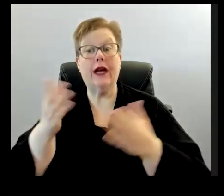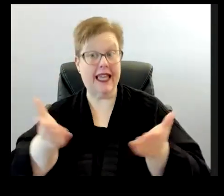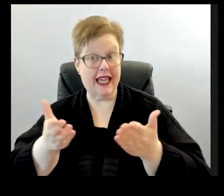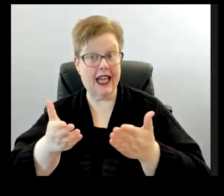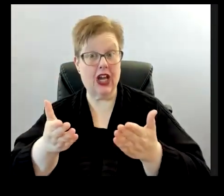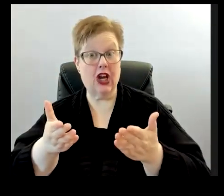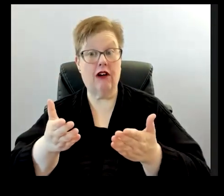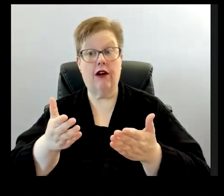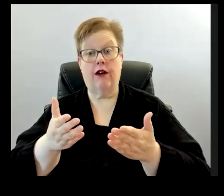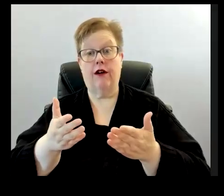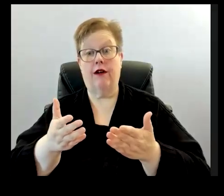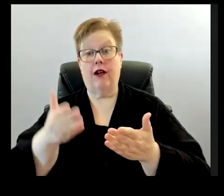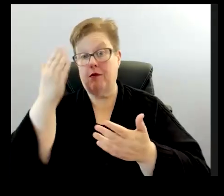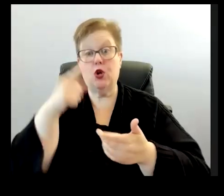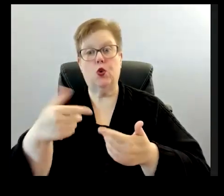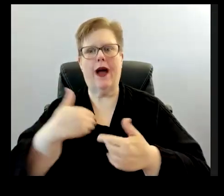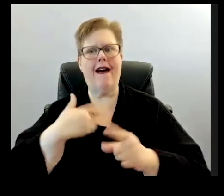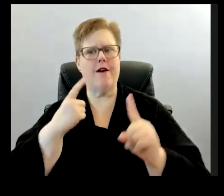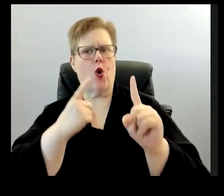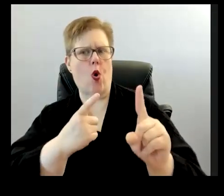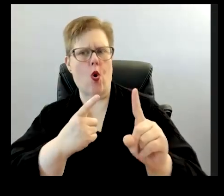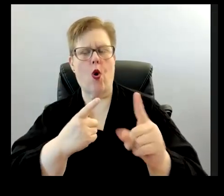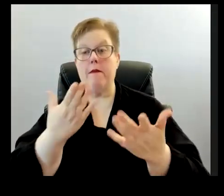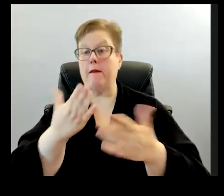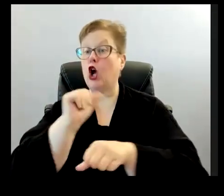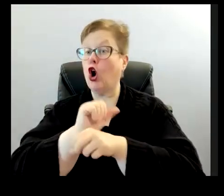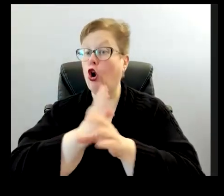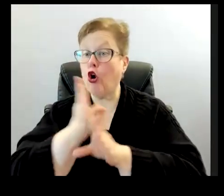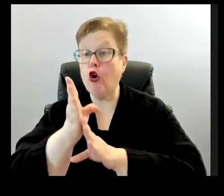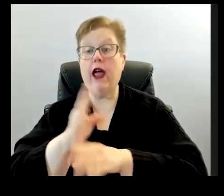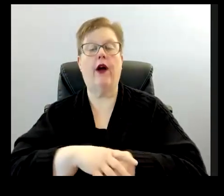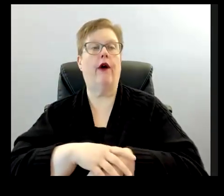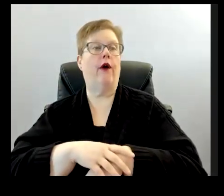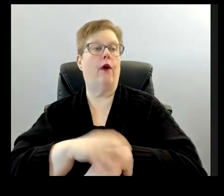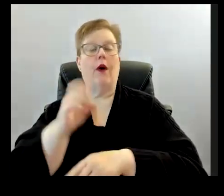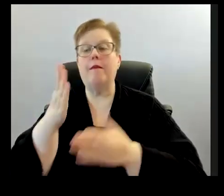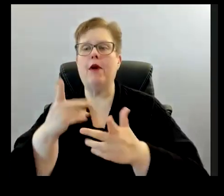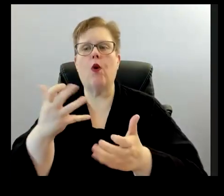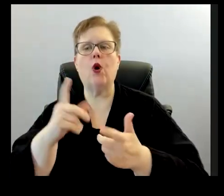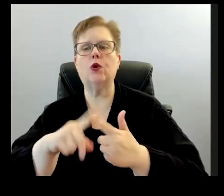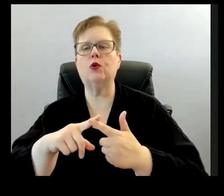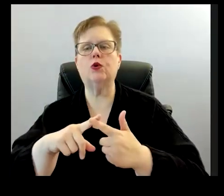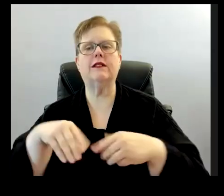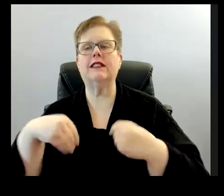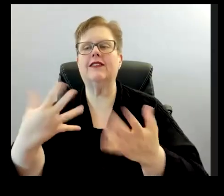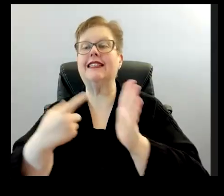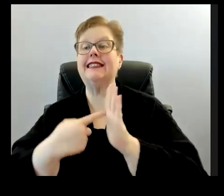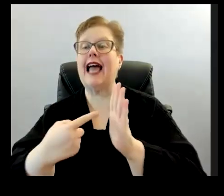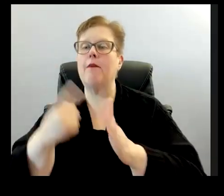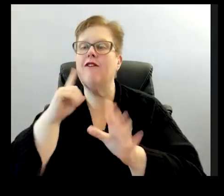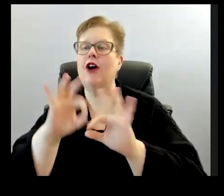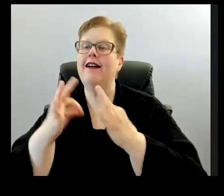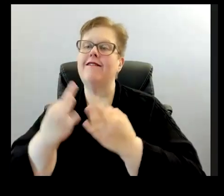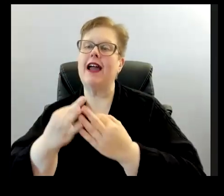here because you've got a goal, maybe with your career, maybe you want to give something like an example to a family member.